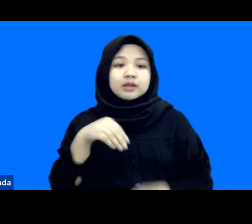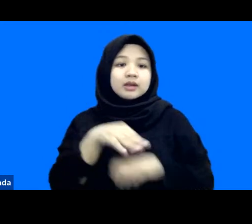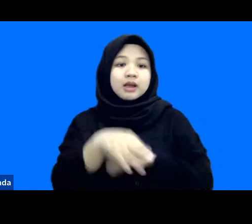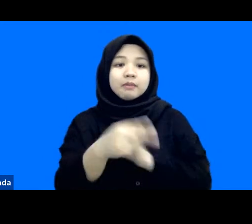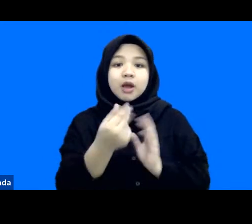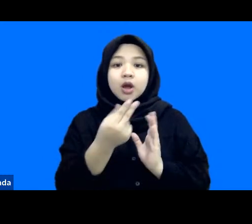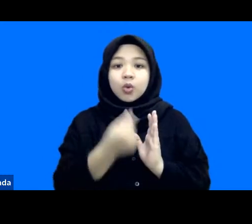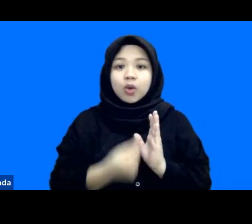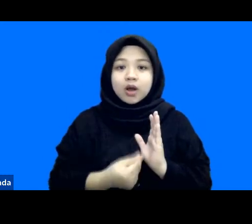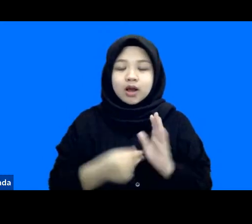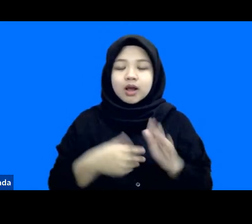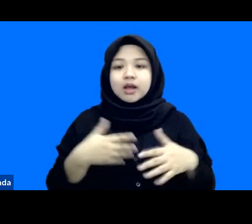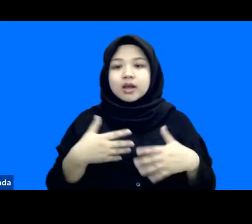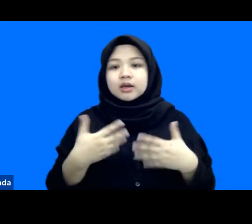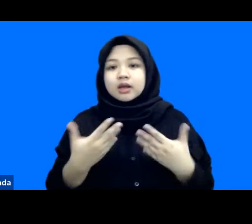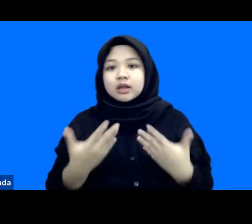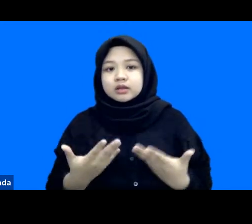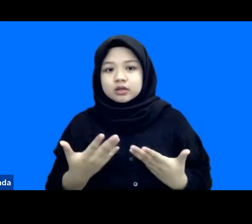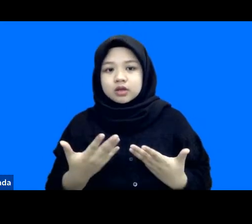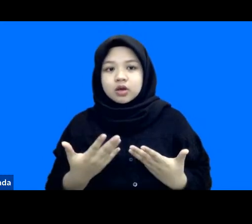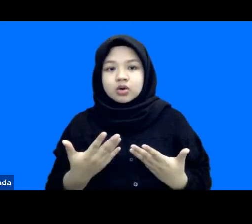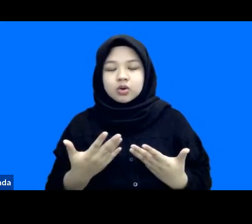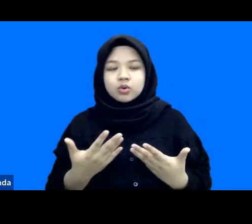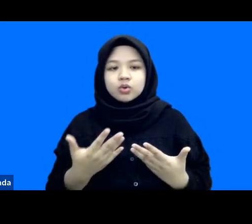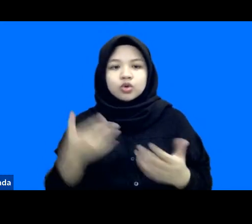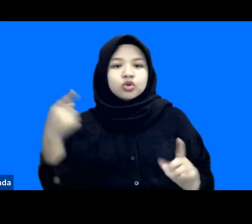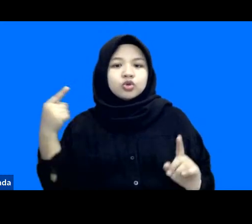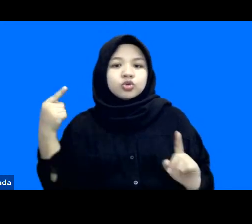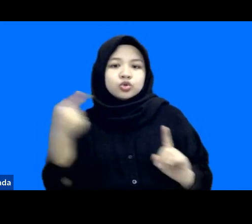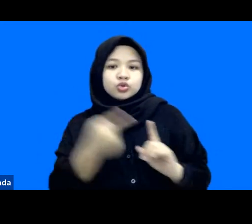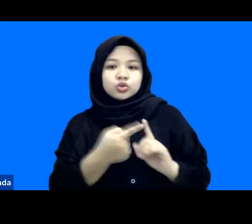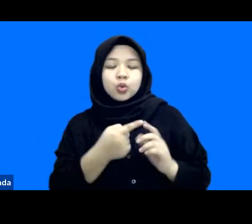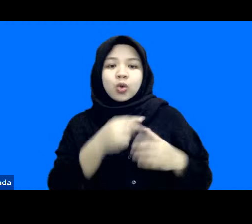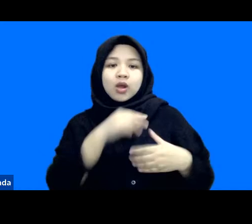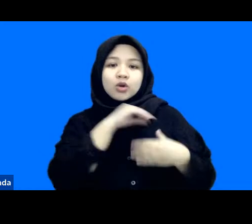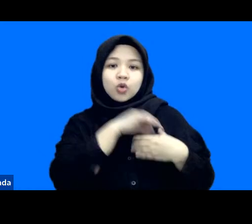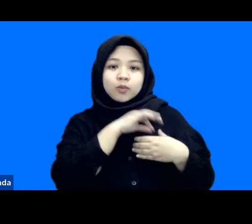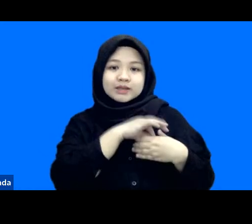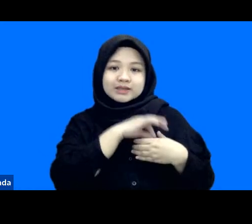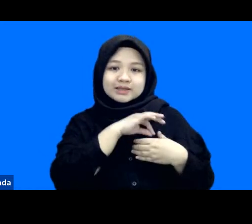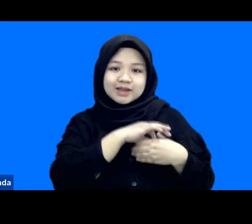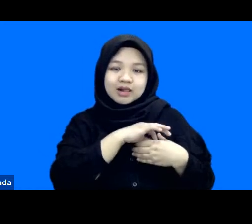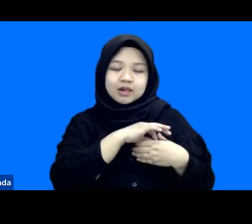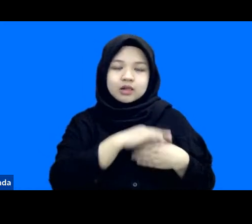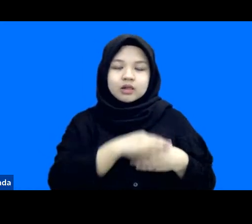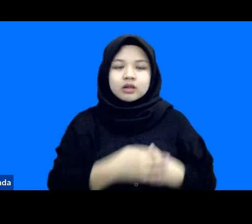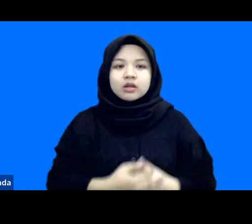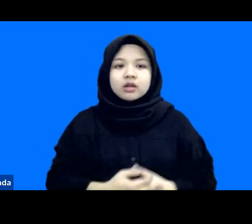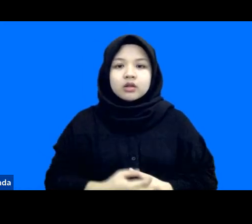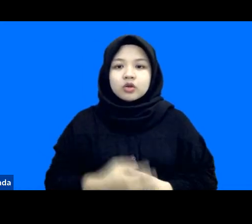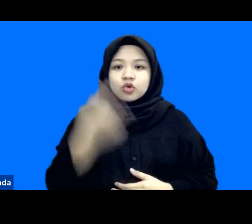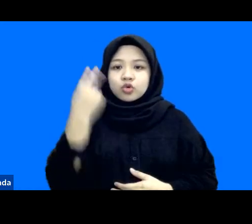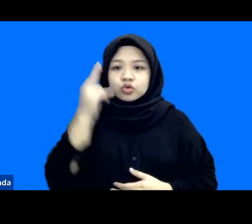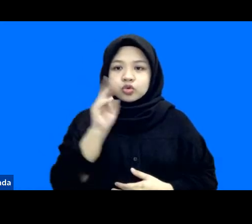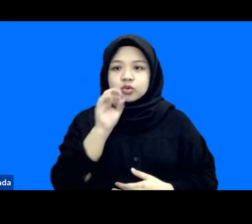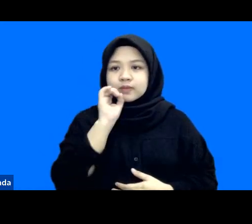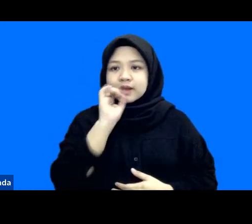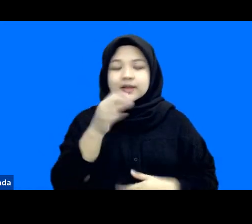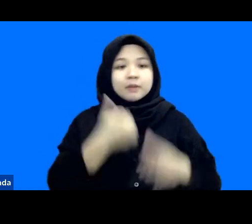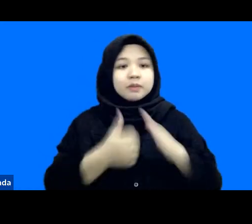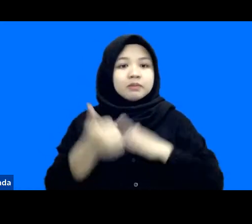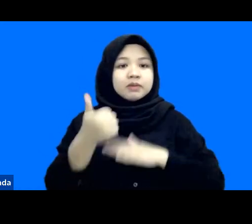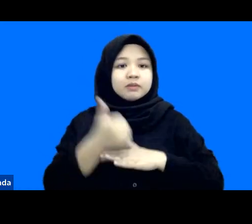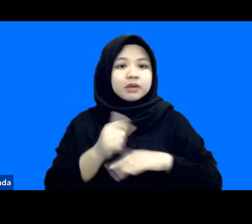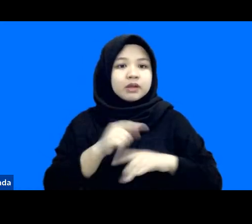commercial intentions as part of the leader's statement, but we need to also making sure that human rights and